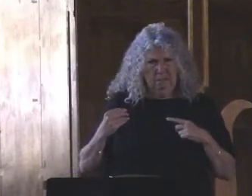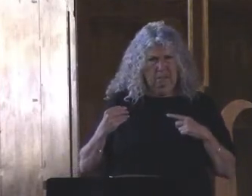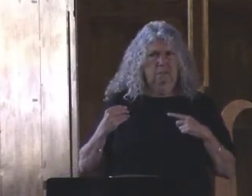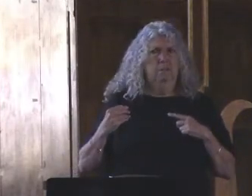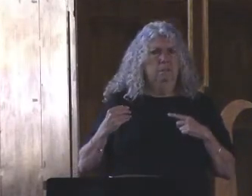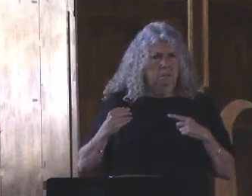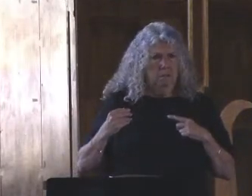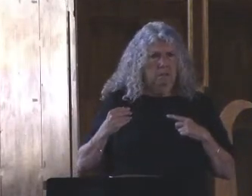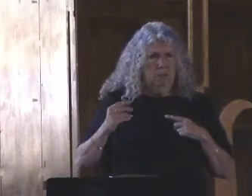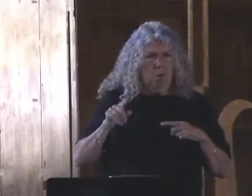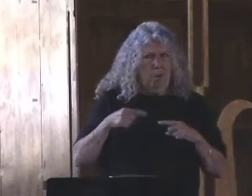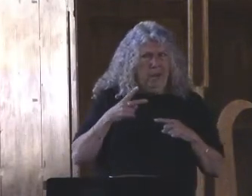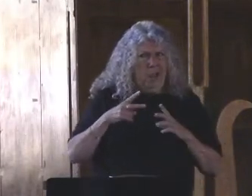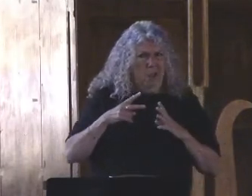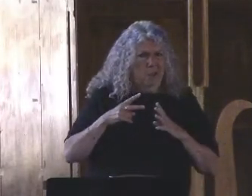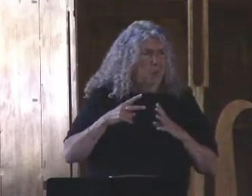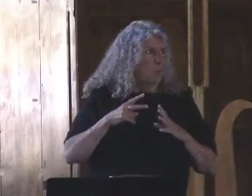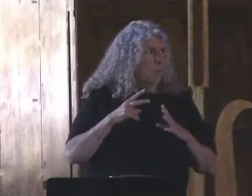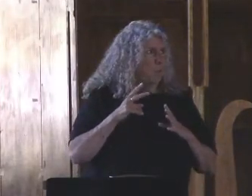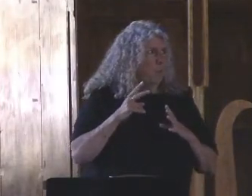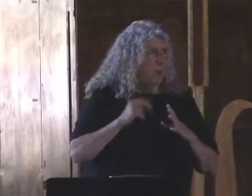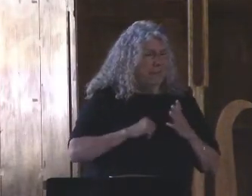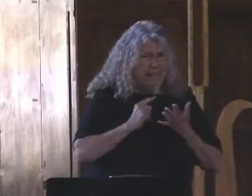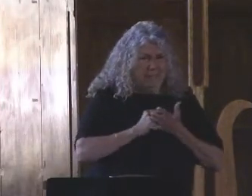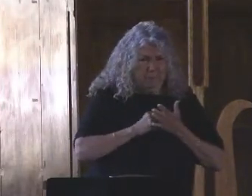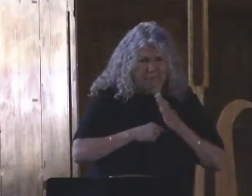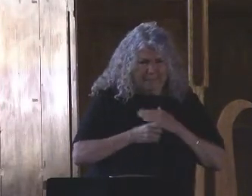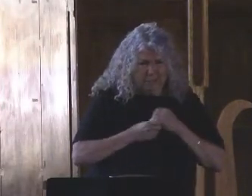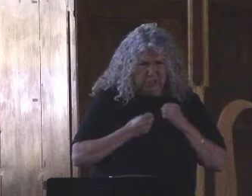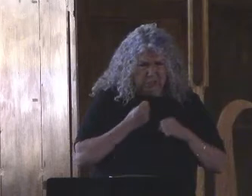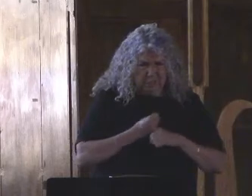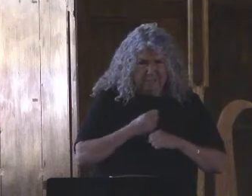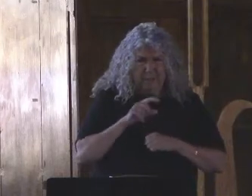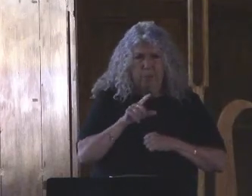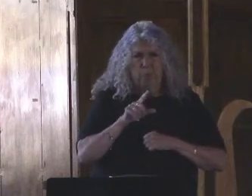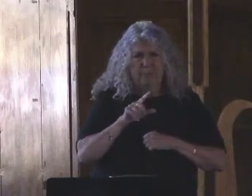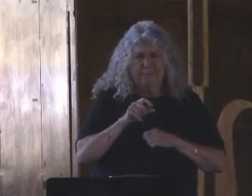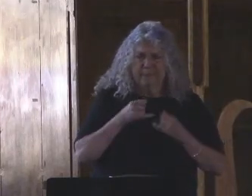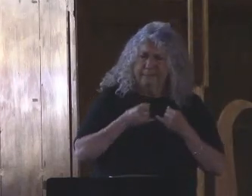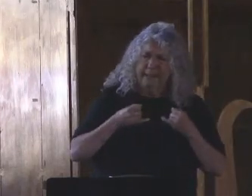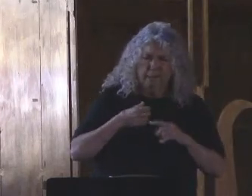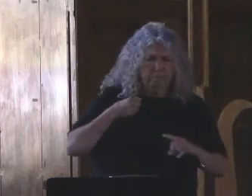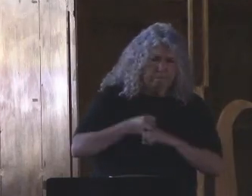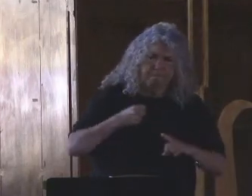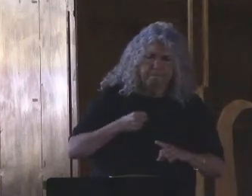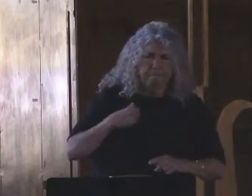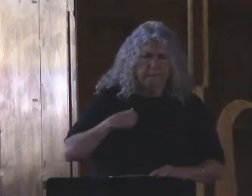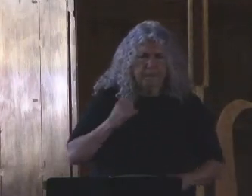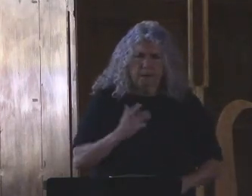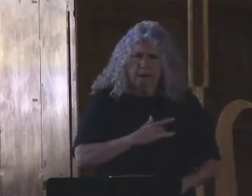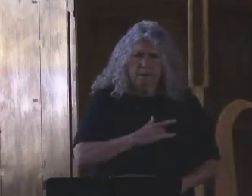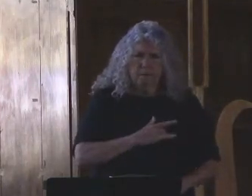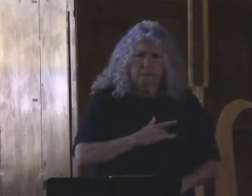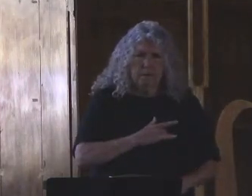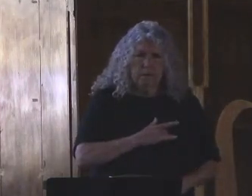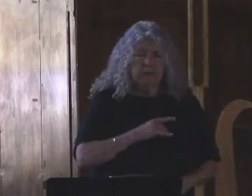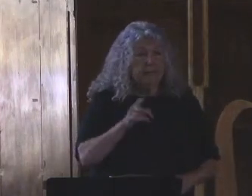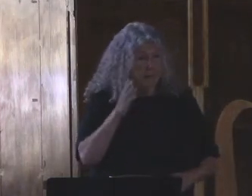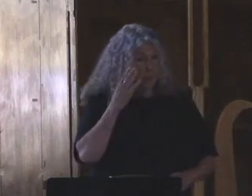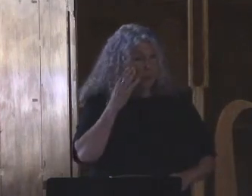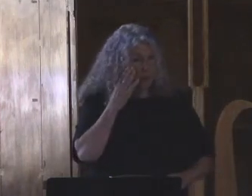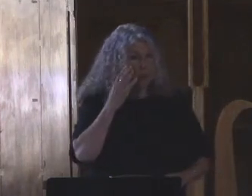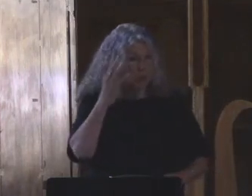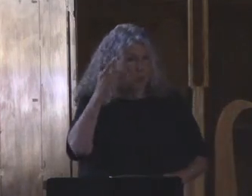And when I read through this gospel this year, that was the line that really stayed in my heart.